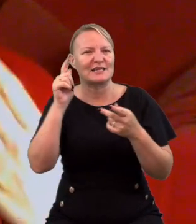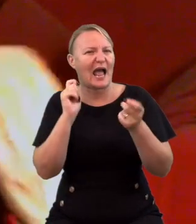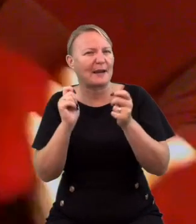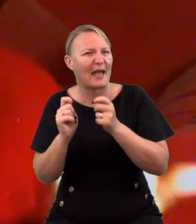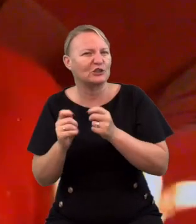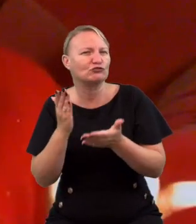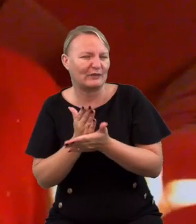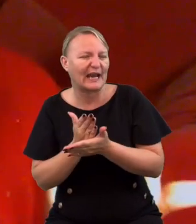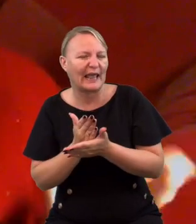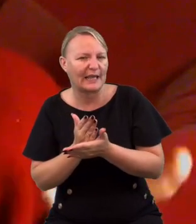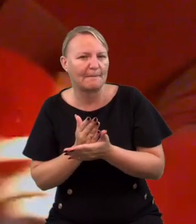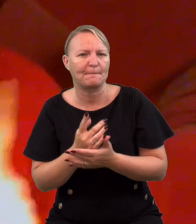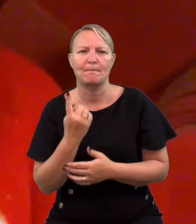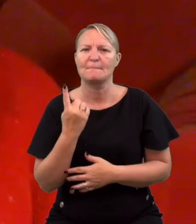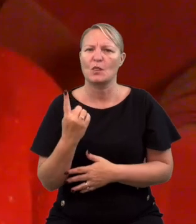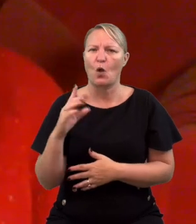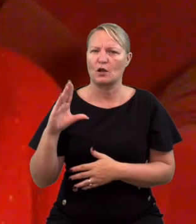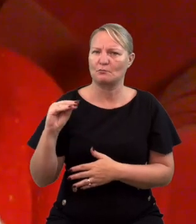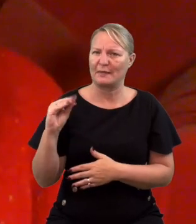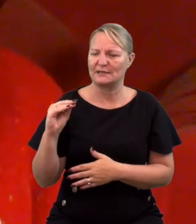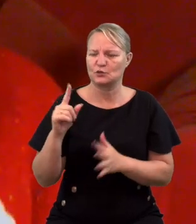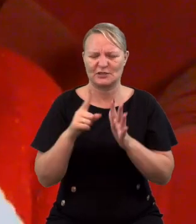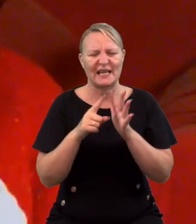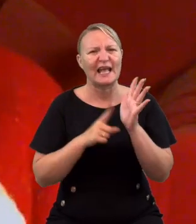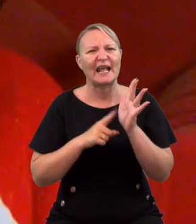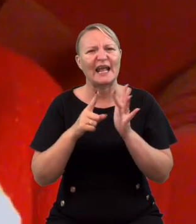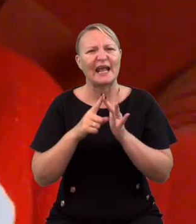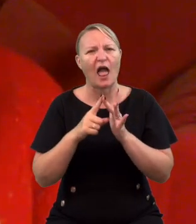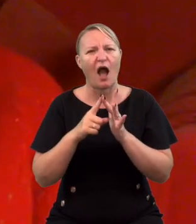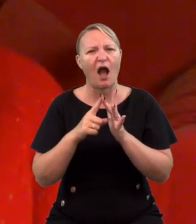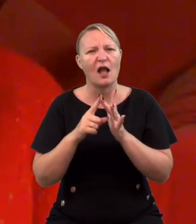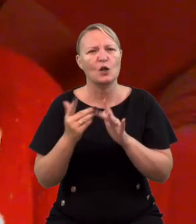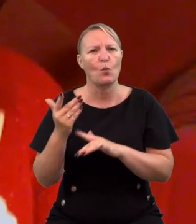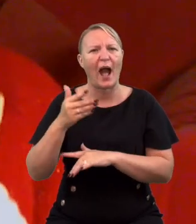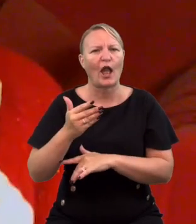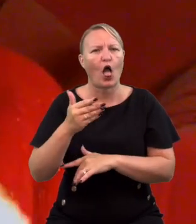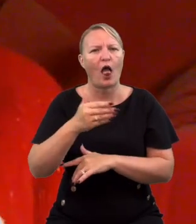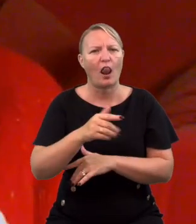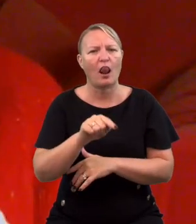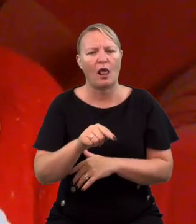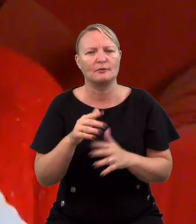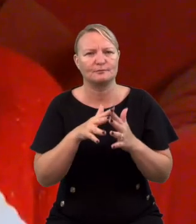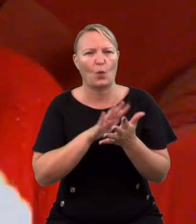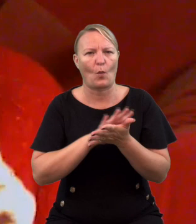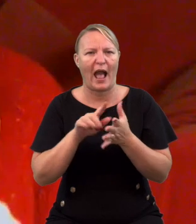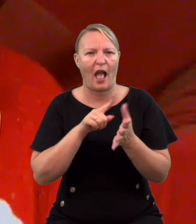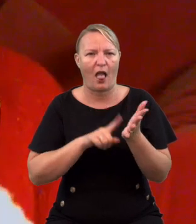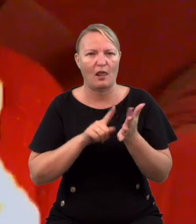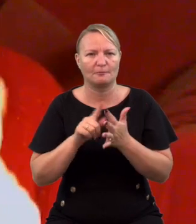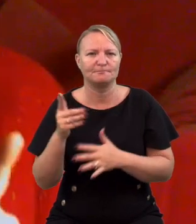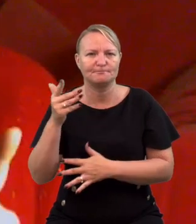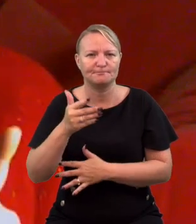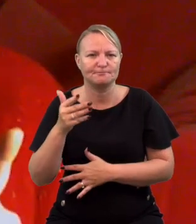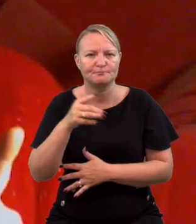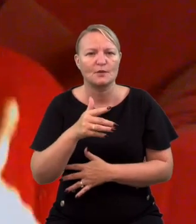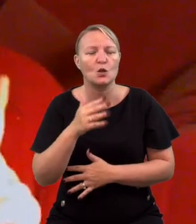that is really told through animation, but there's one puppet, which is Eli's whale, that